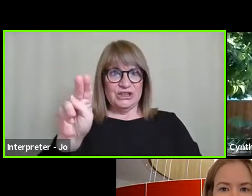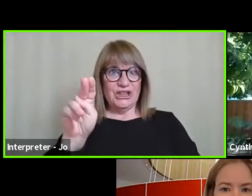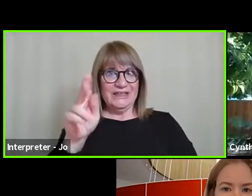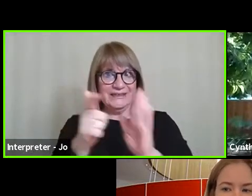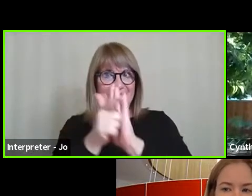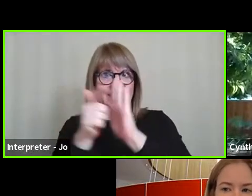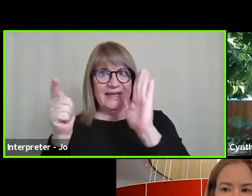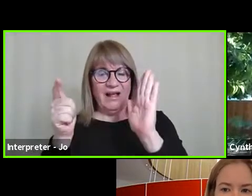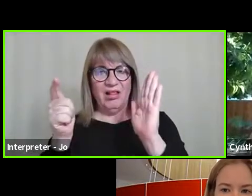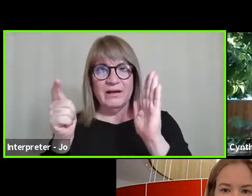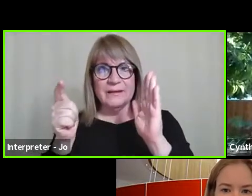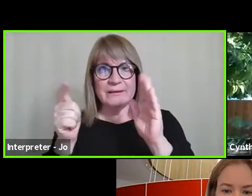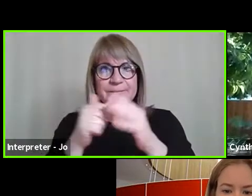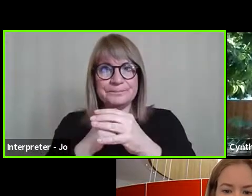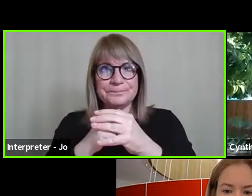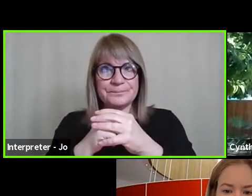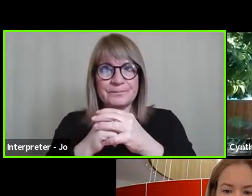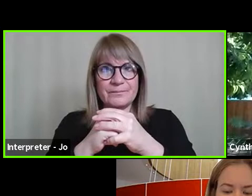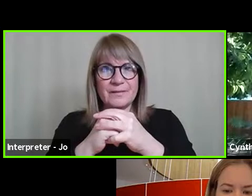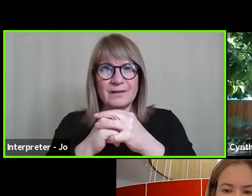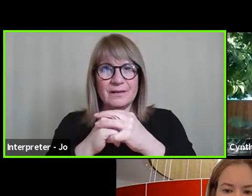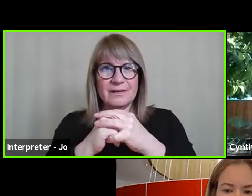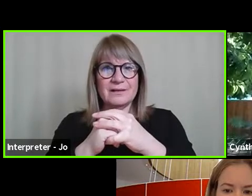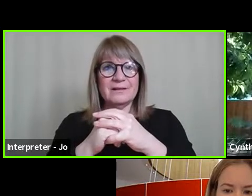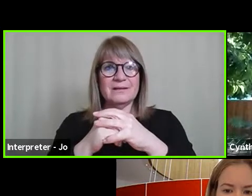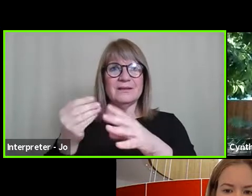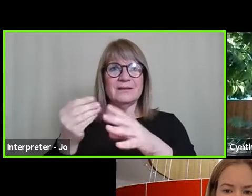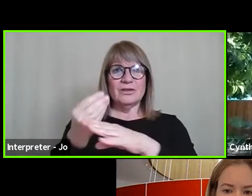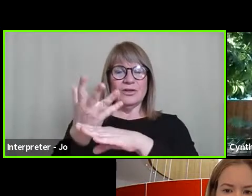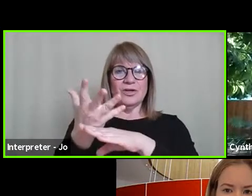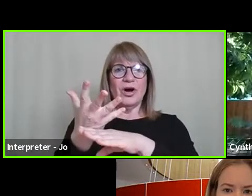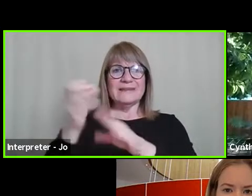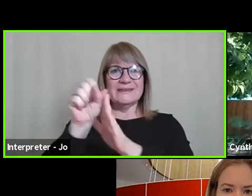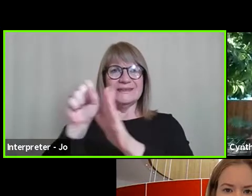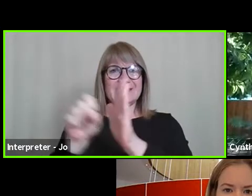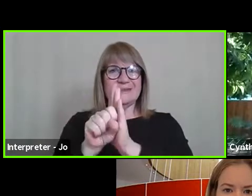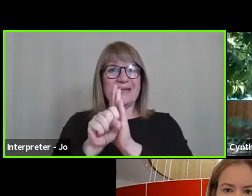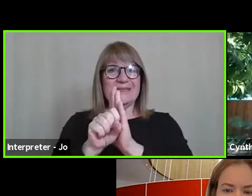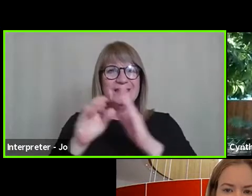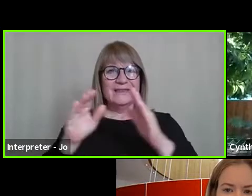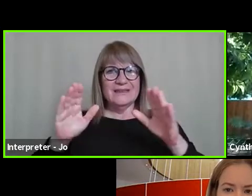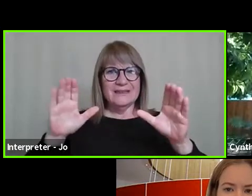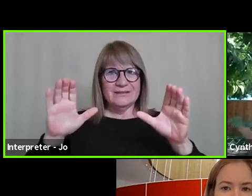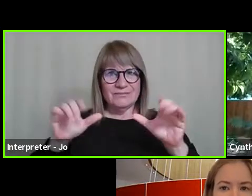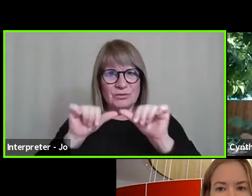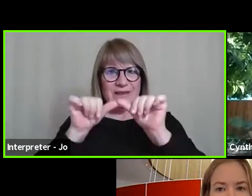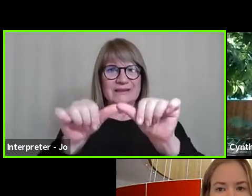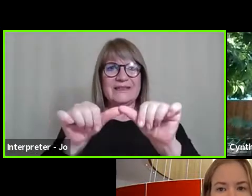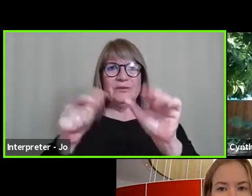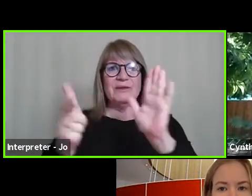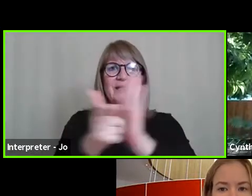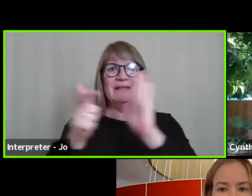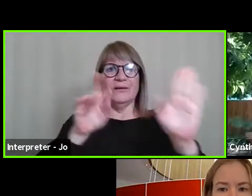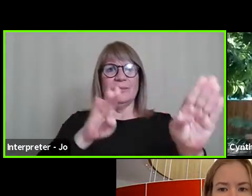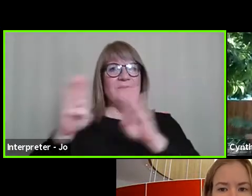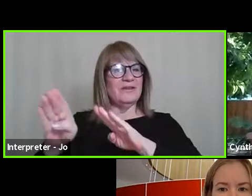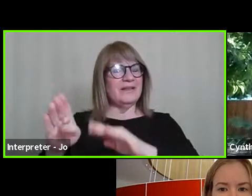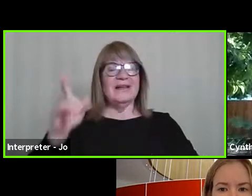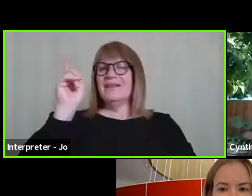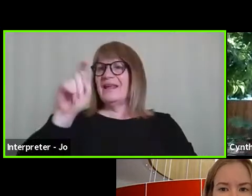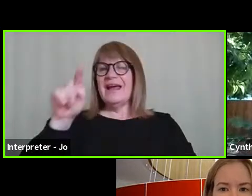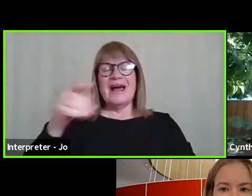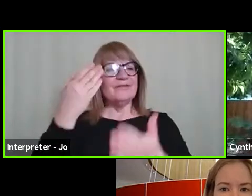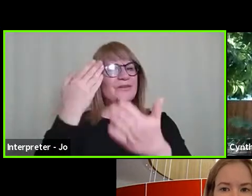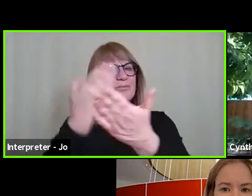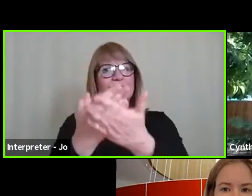stopgap measures to make it much more difficult for the state to do this kind of illegal behavior again they have to provide data there's data sets on that